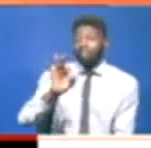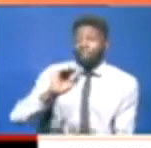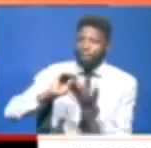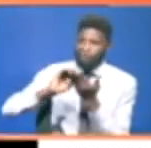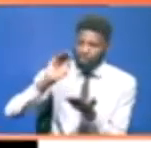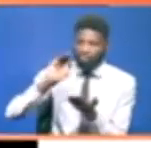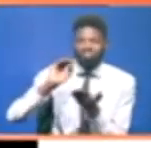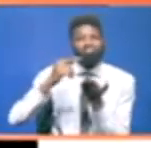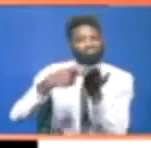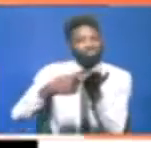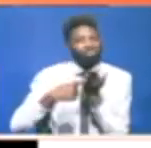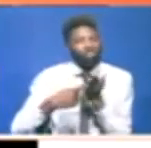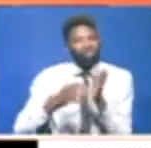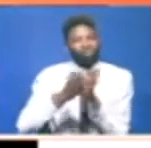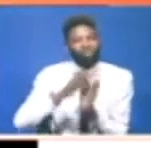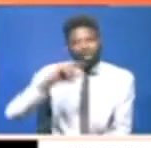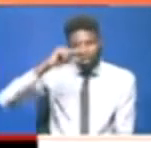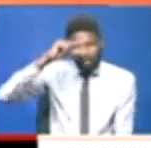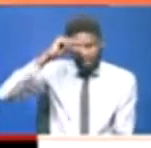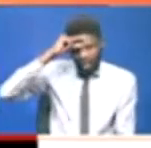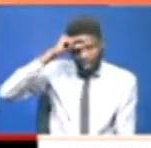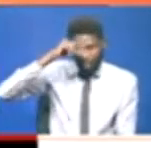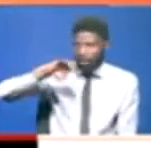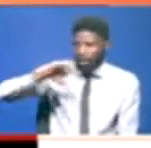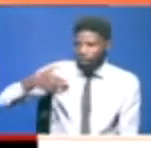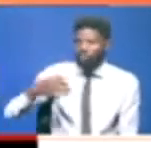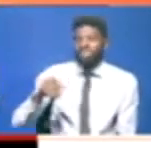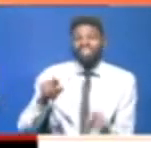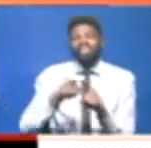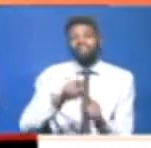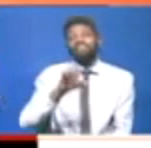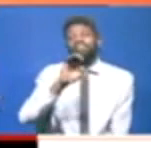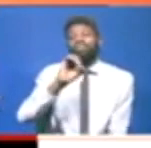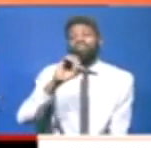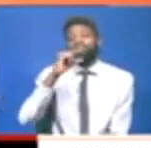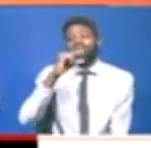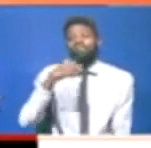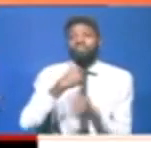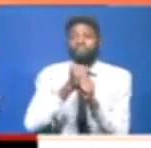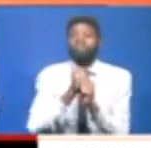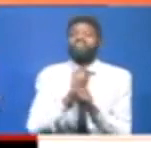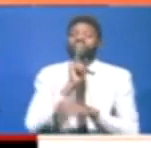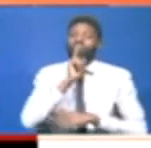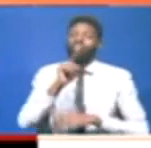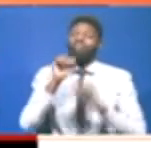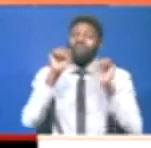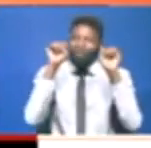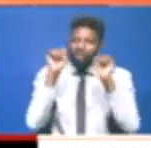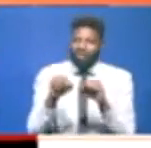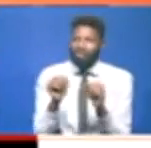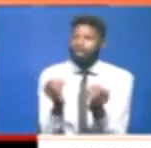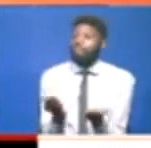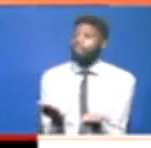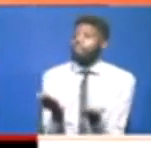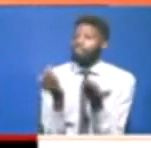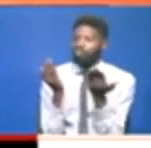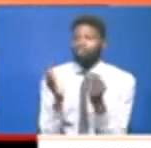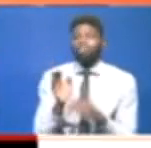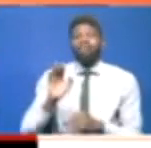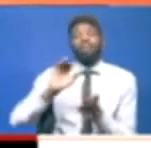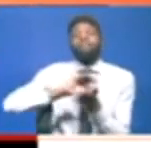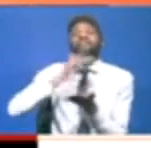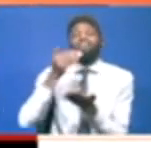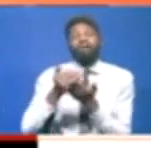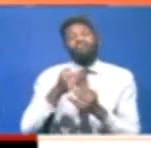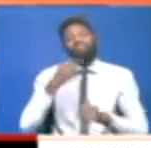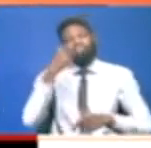governments, the Council of Governors and all that, to ensure that they're able now to enhance the sustainability of their fund. Uh-huh. Yeah, I